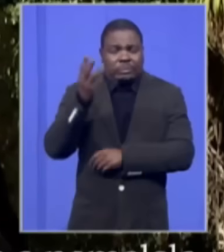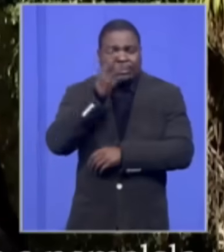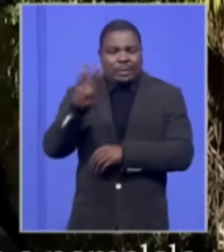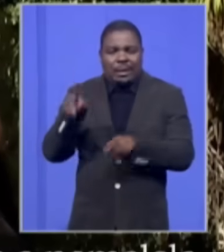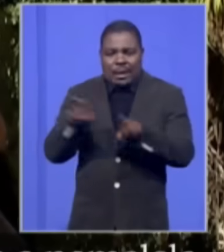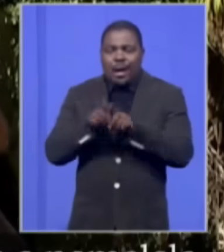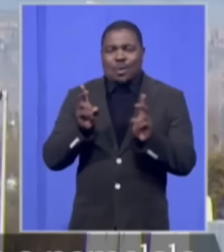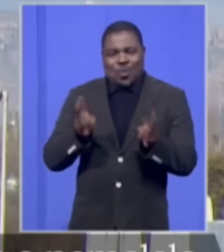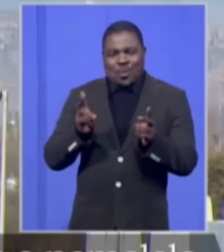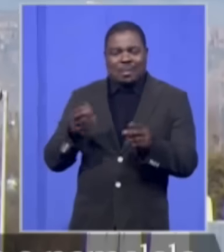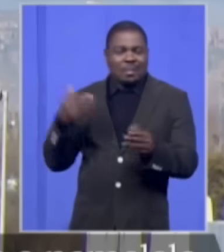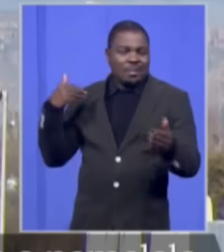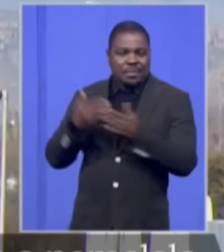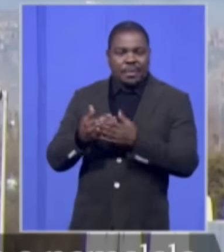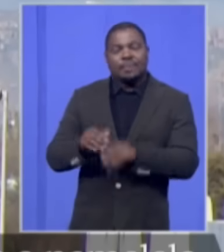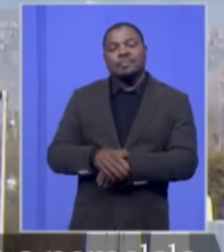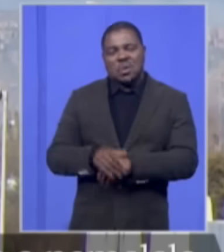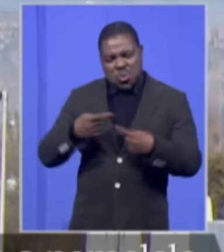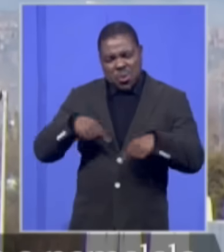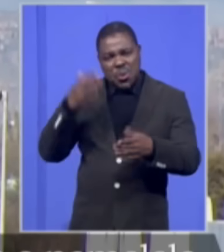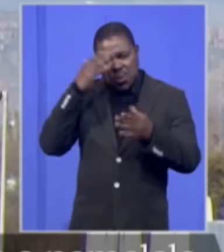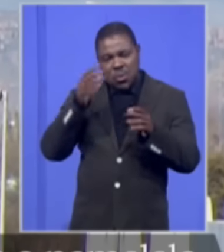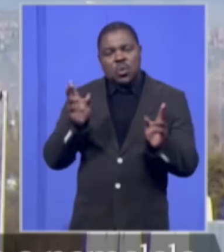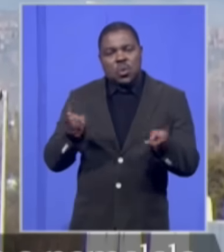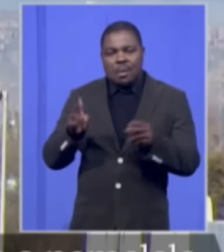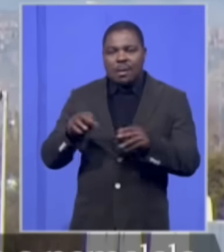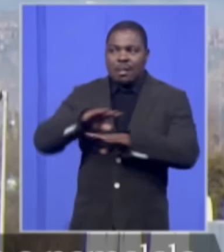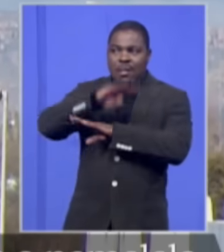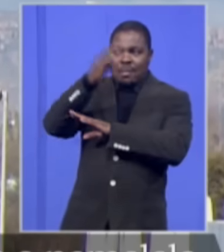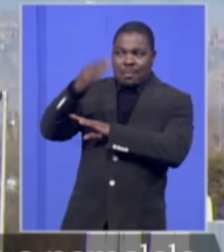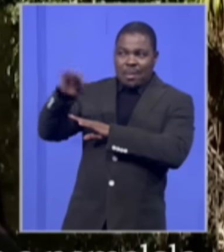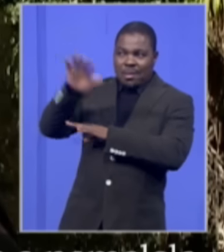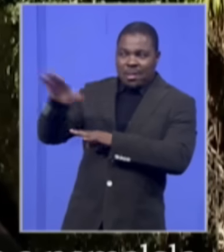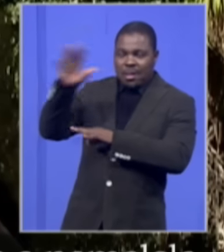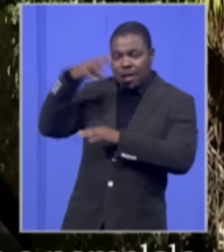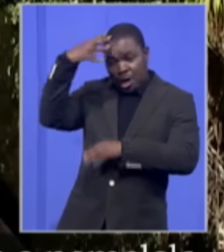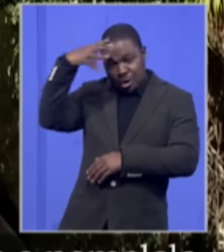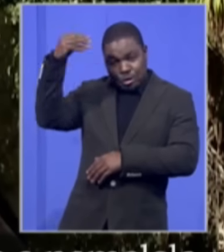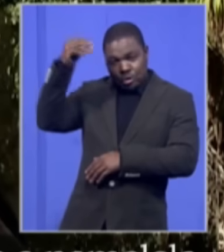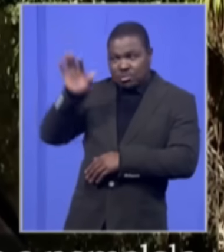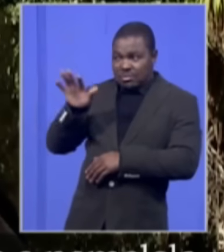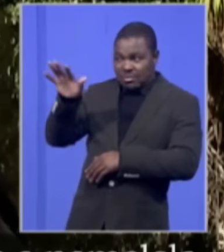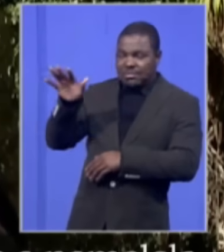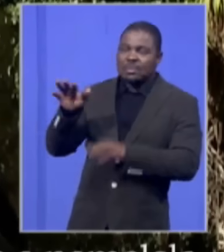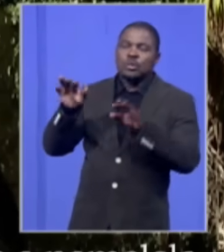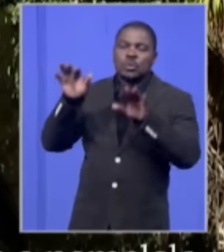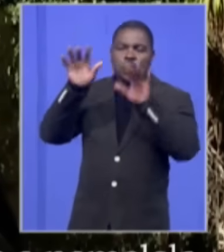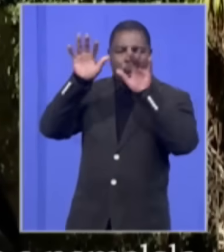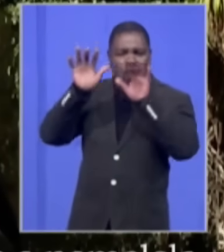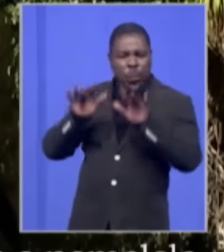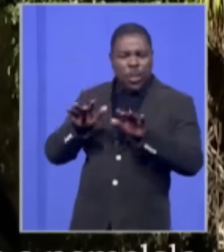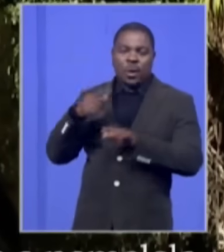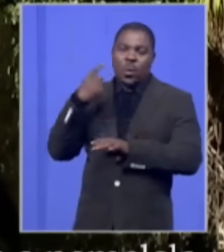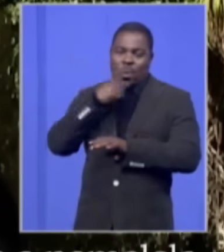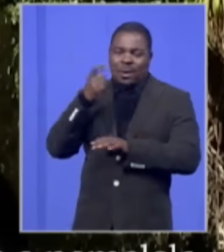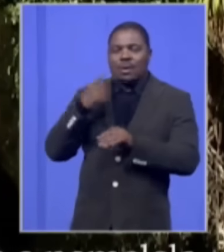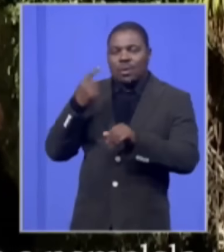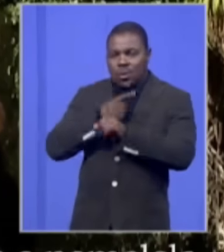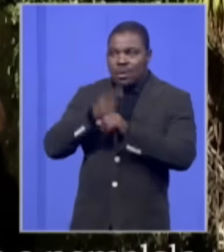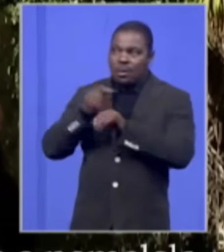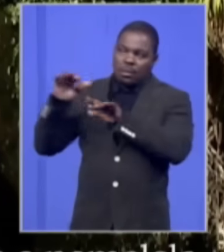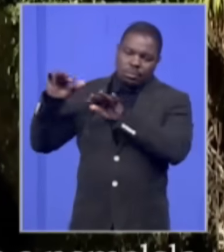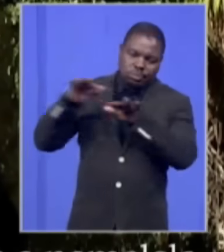normally get. Actually, by this time we know that the mountains in the Lesotho area, there will be a serious snow where we are now receiving the